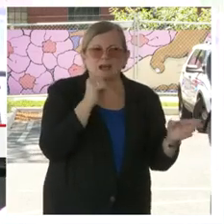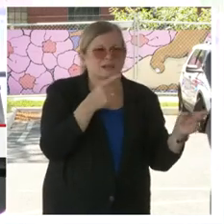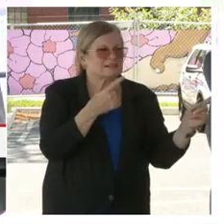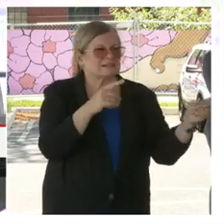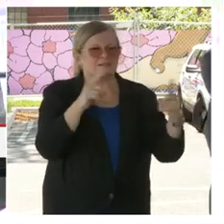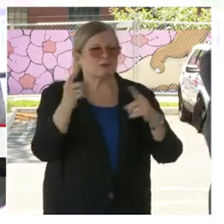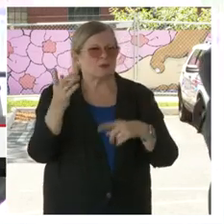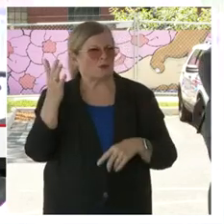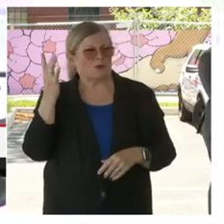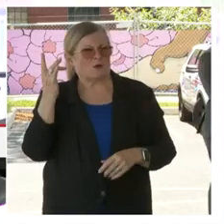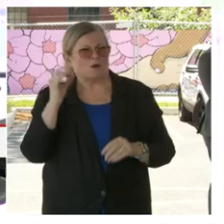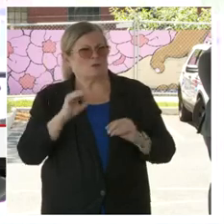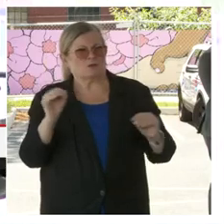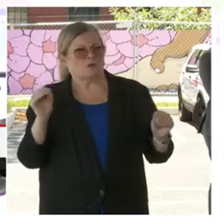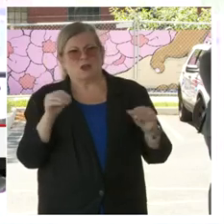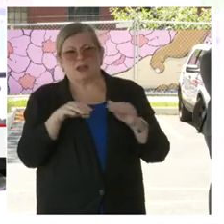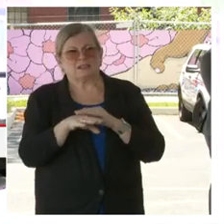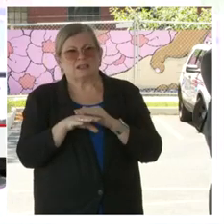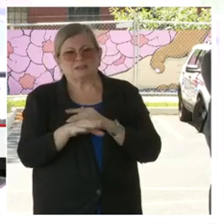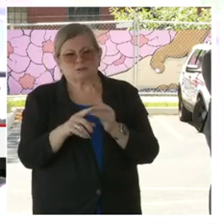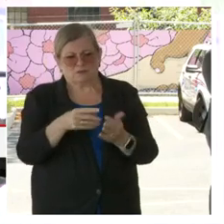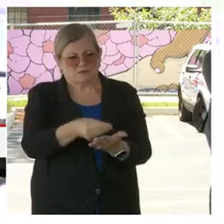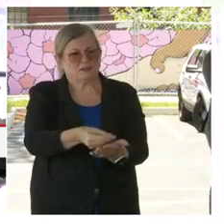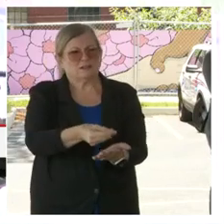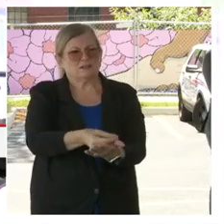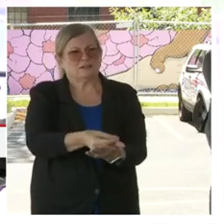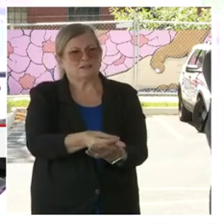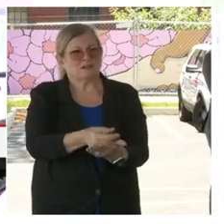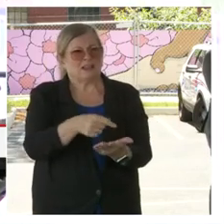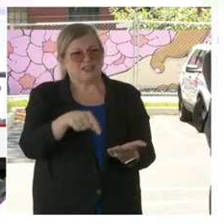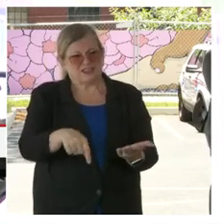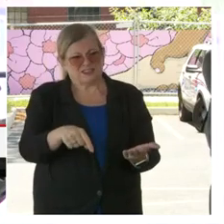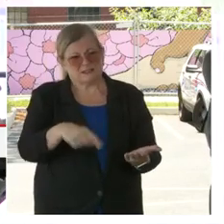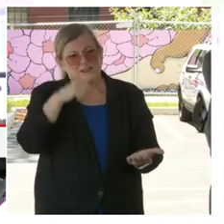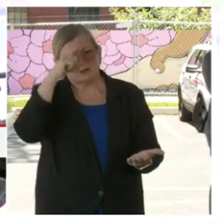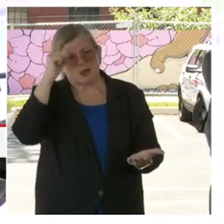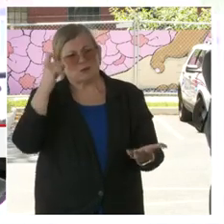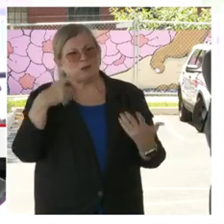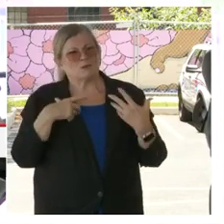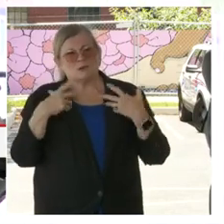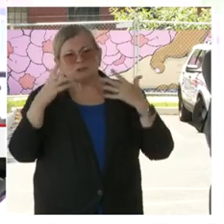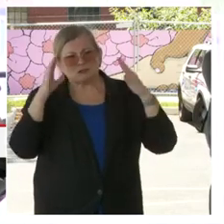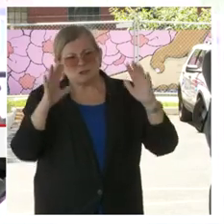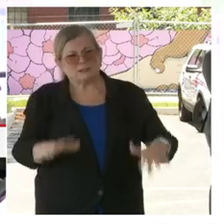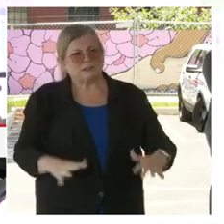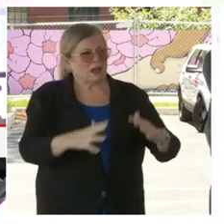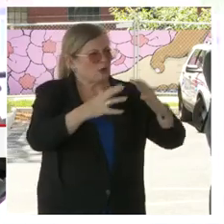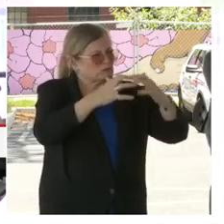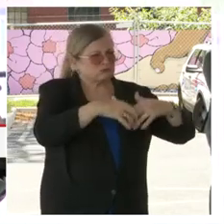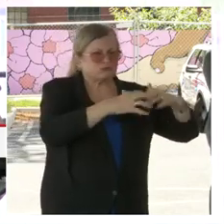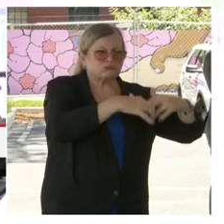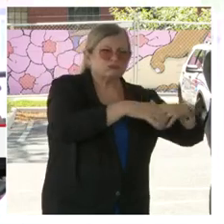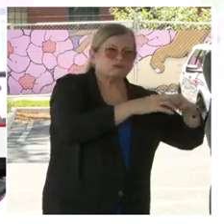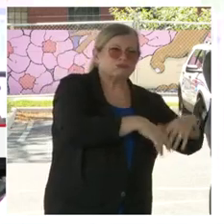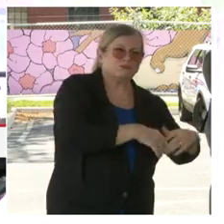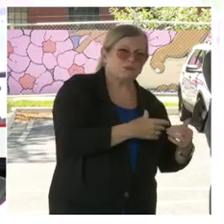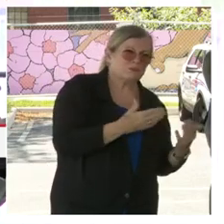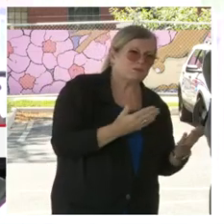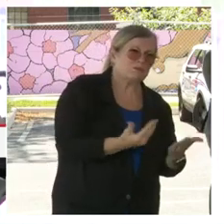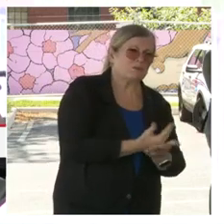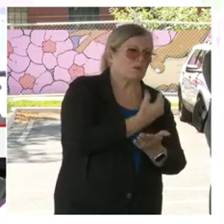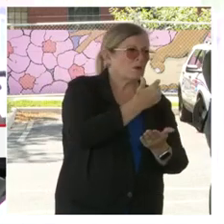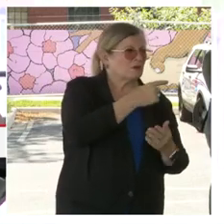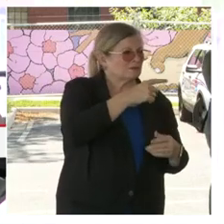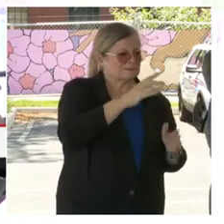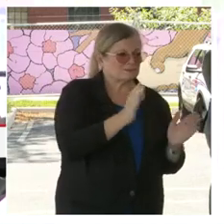just barriers to entry. And I think this government has done a great job of removing those barriers and giving access to small black businesses so they can become